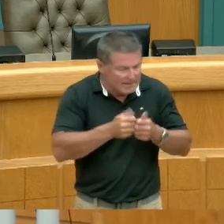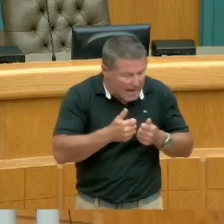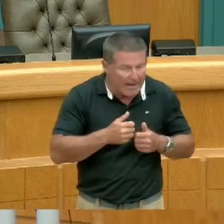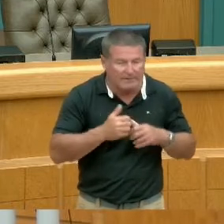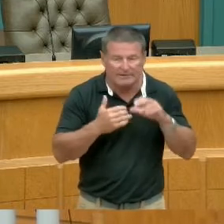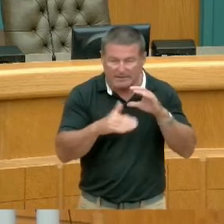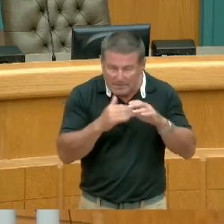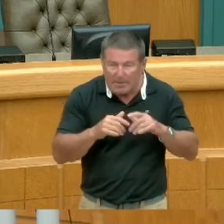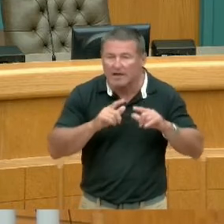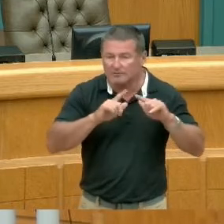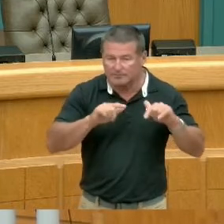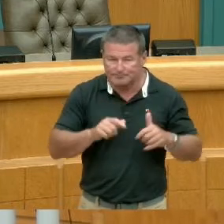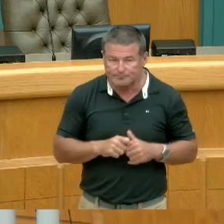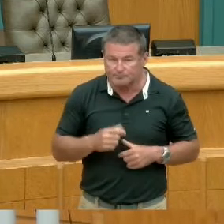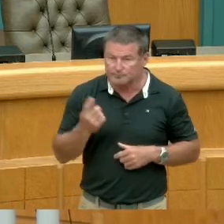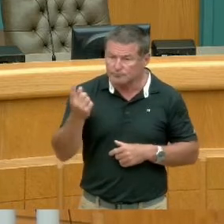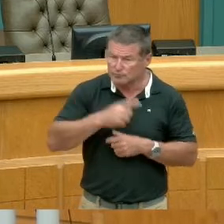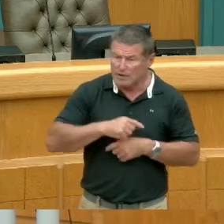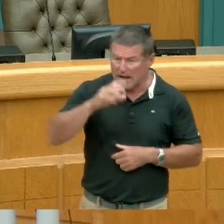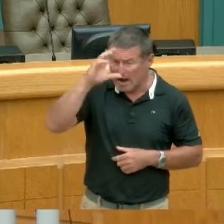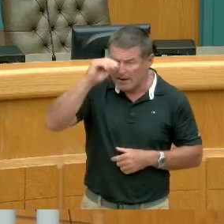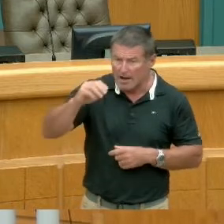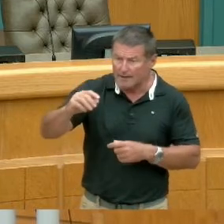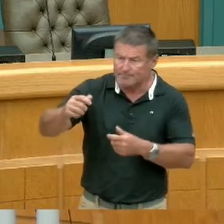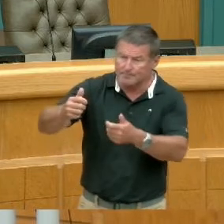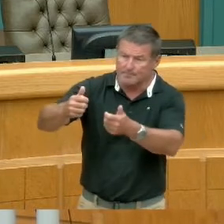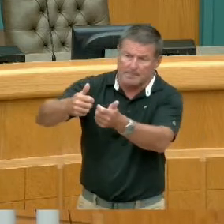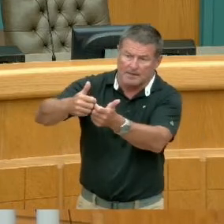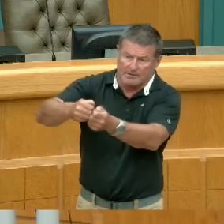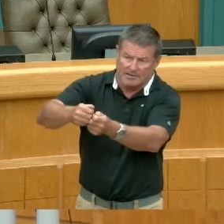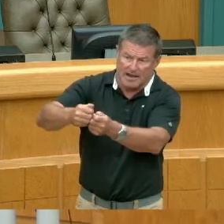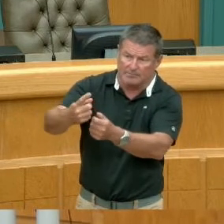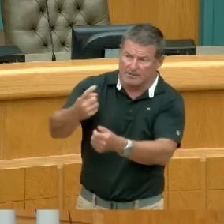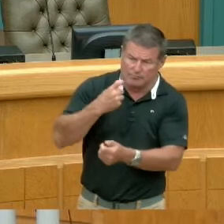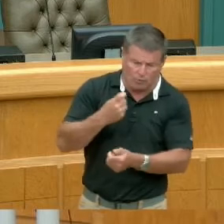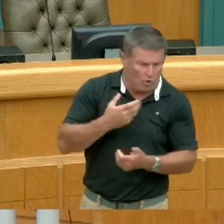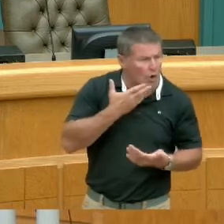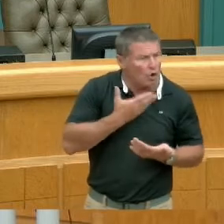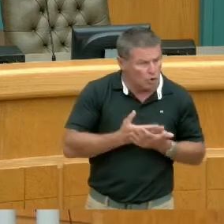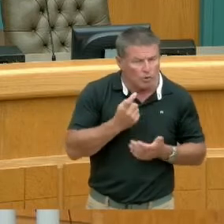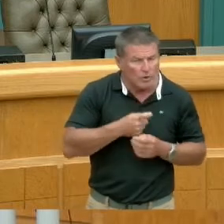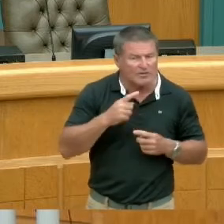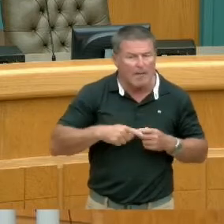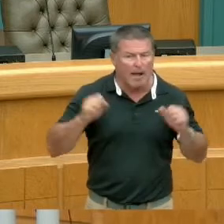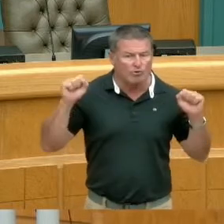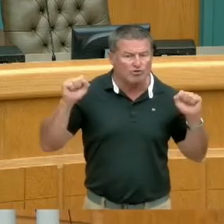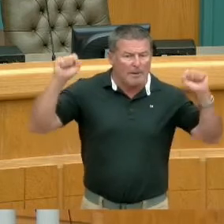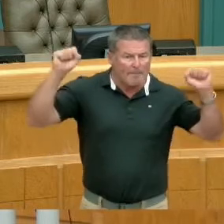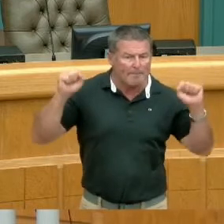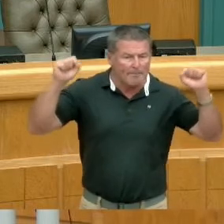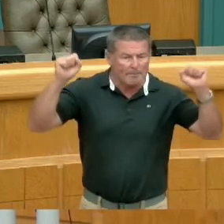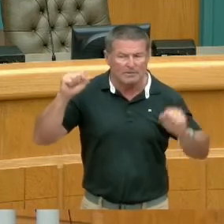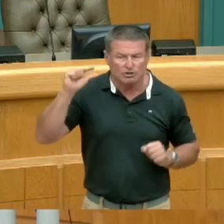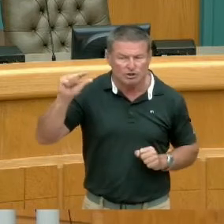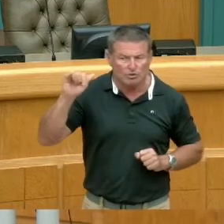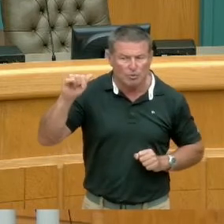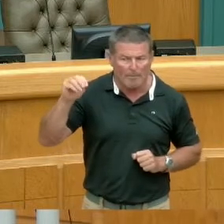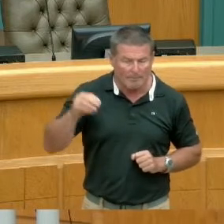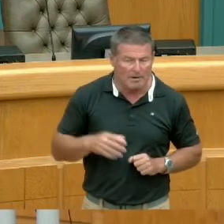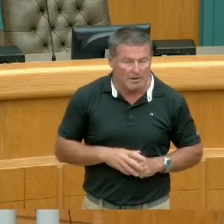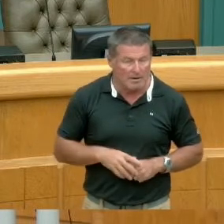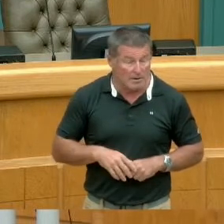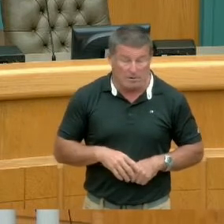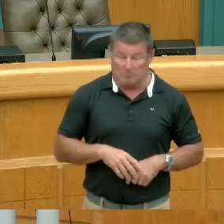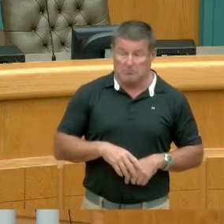was trying to get back to a gentleman who has asked very good questions about gyms. And I think that so